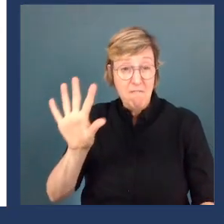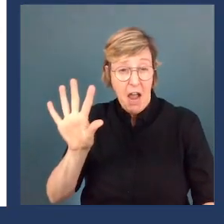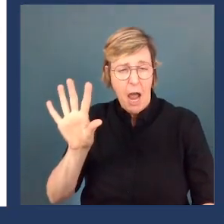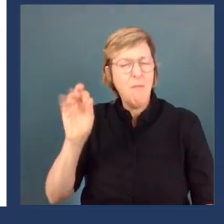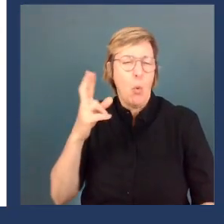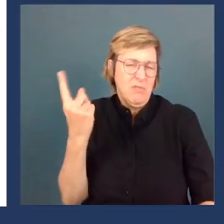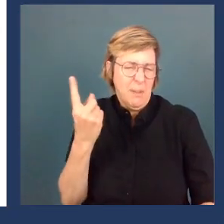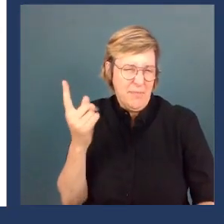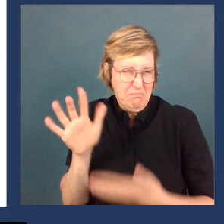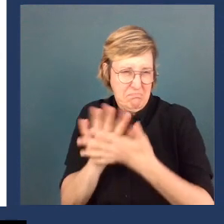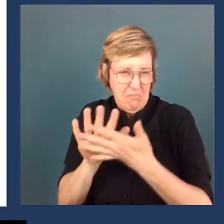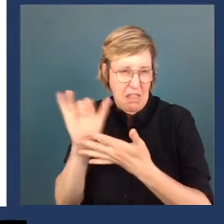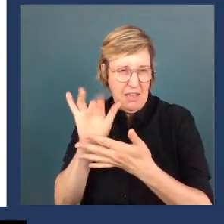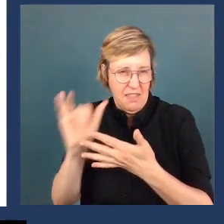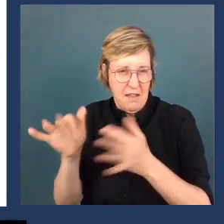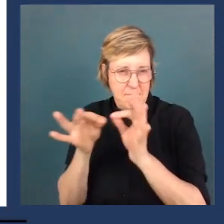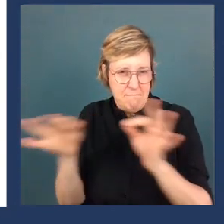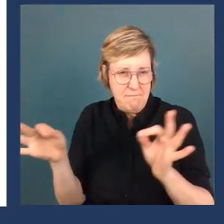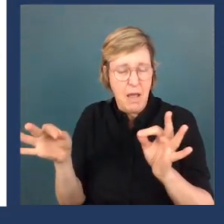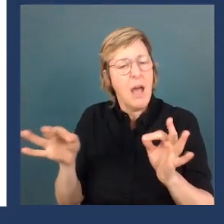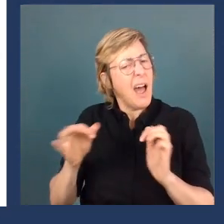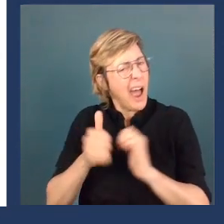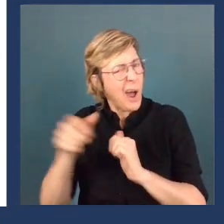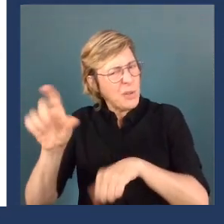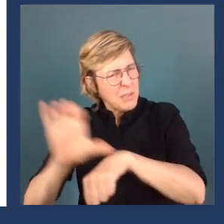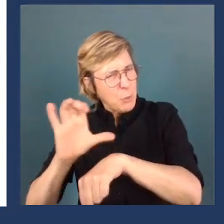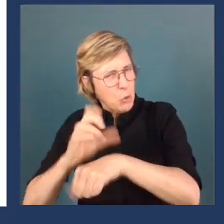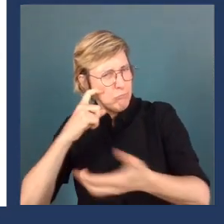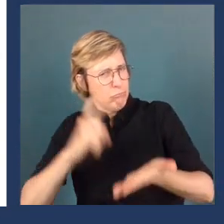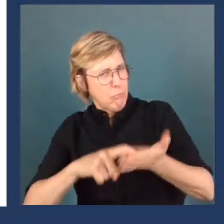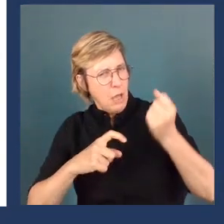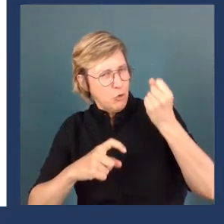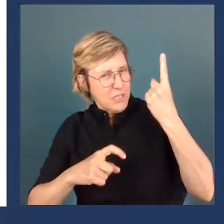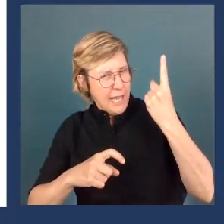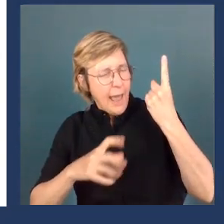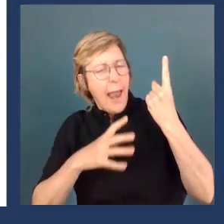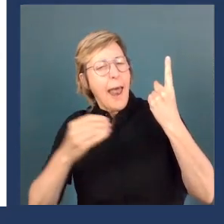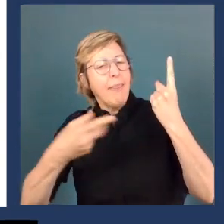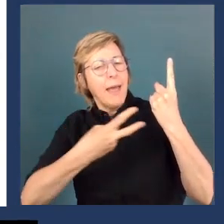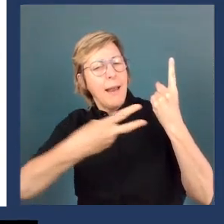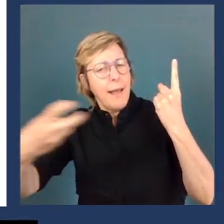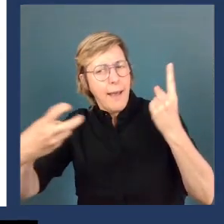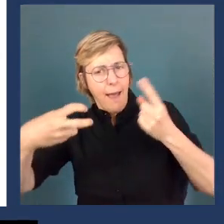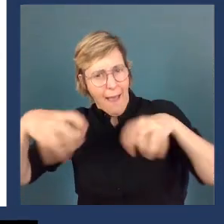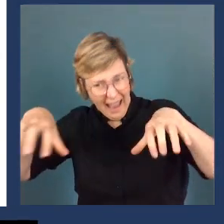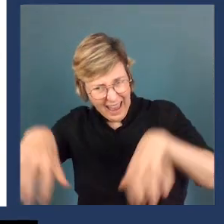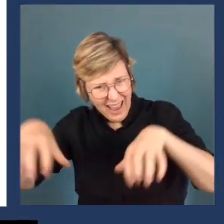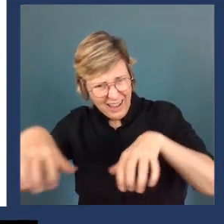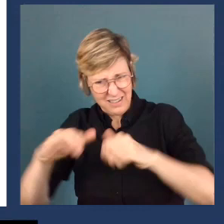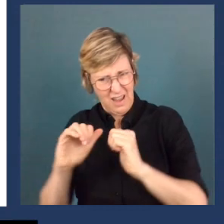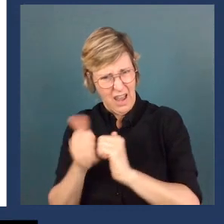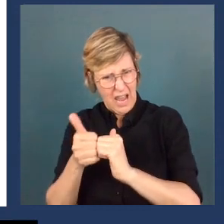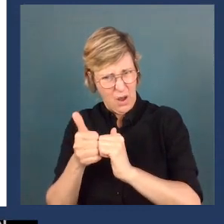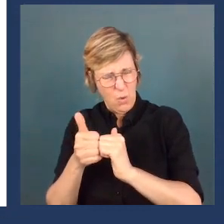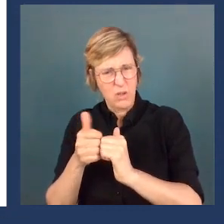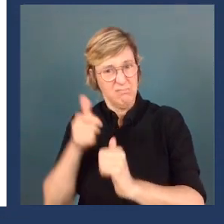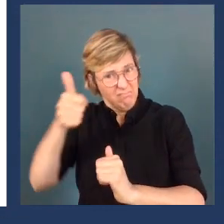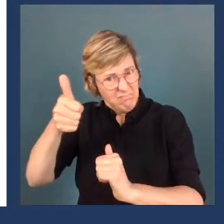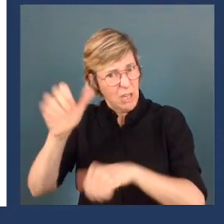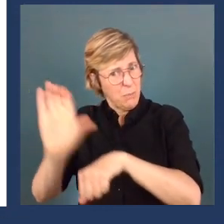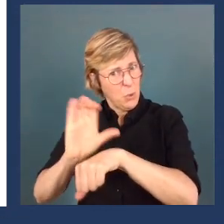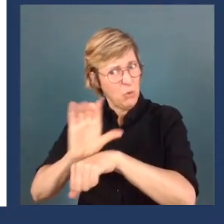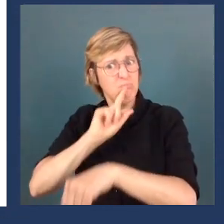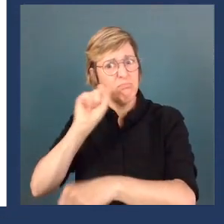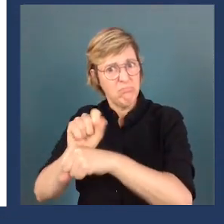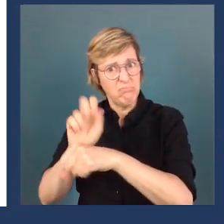does the computer understand what the person really means? How does that map to a particular action? And how does the computer actually go ahead and execute on that